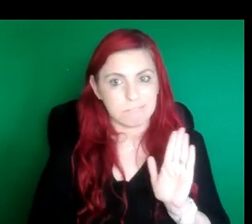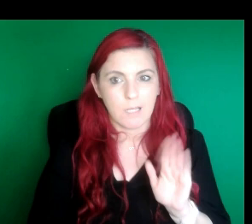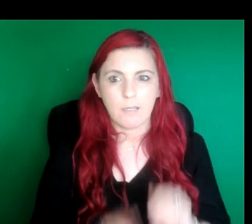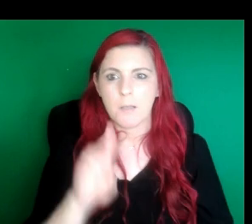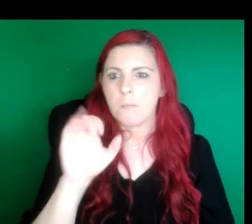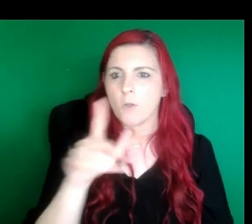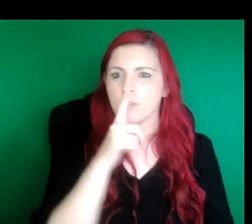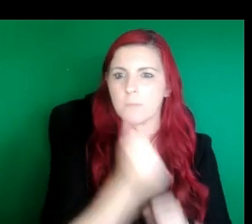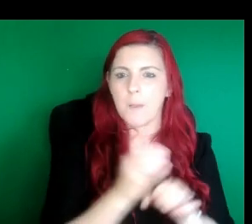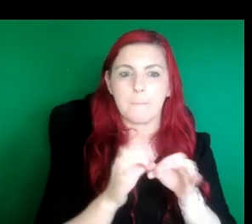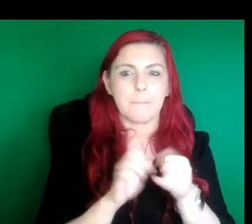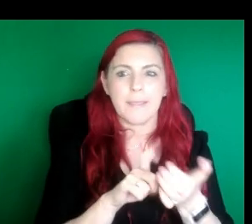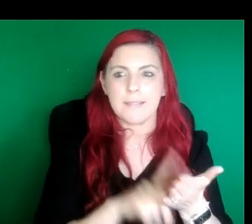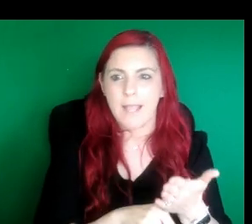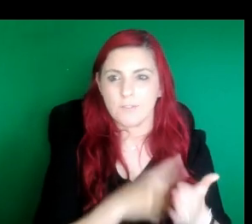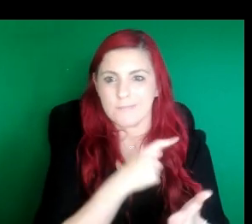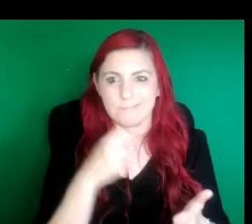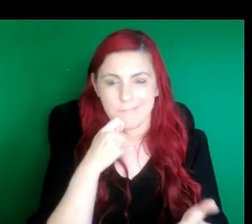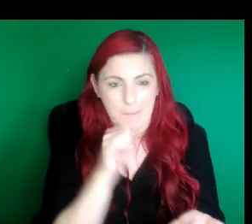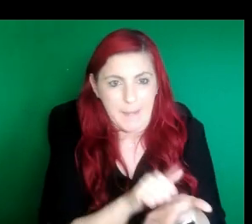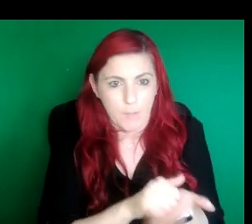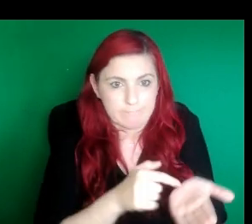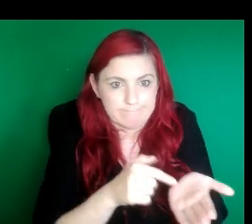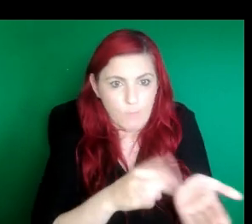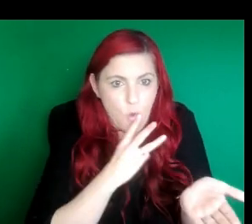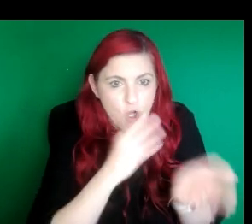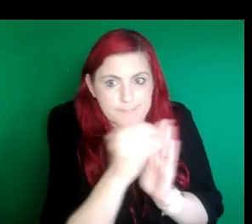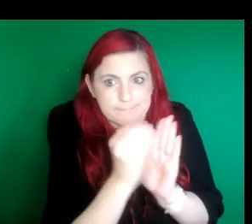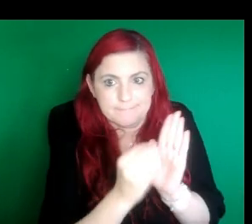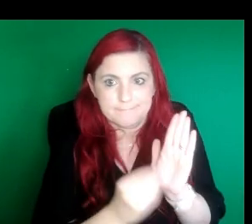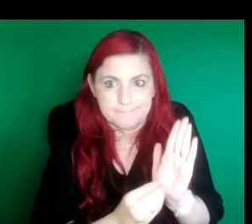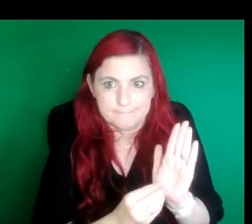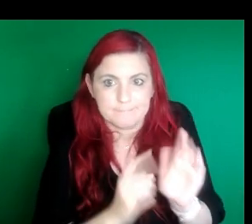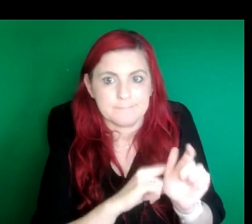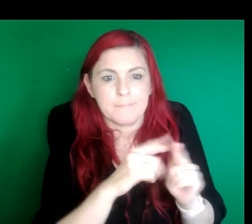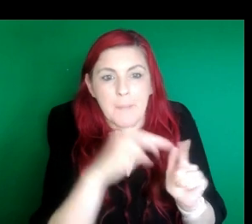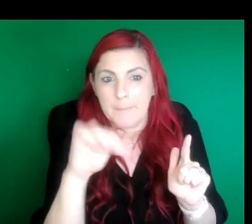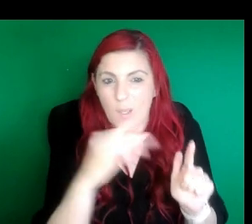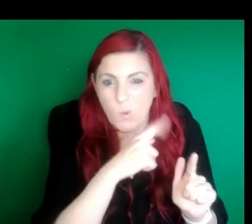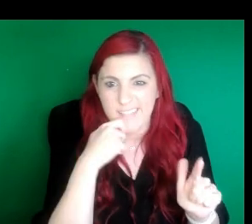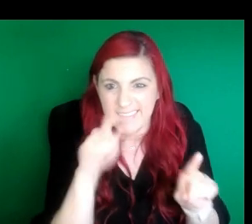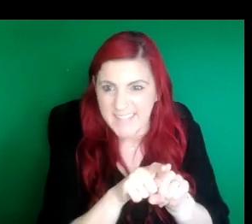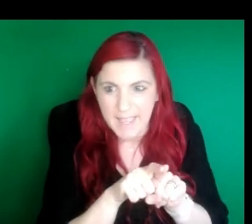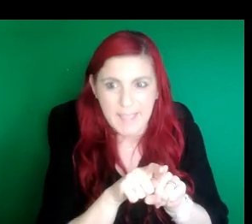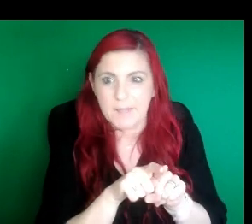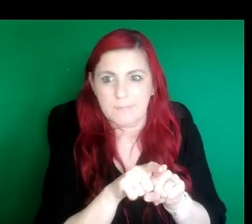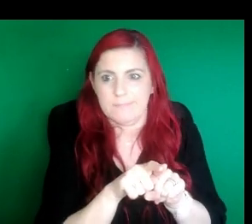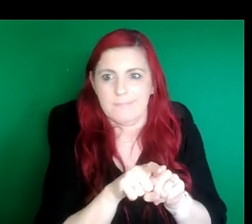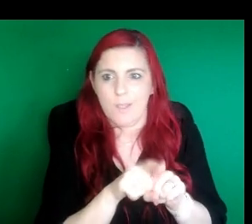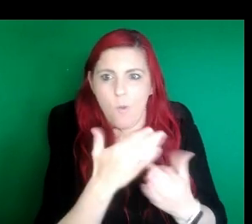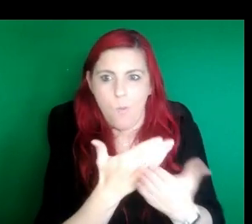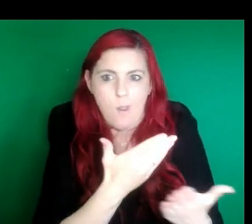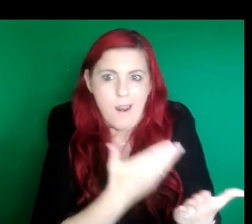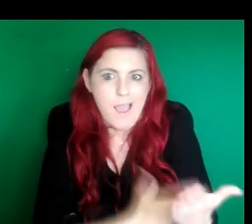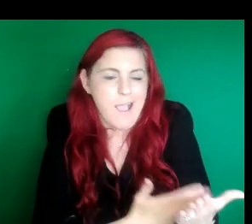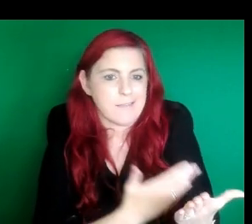So Paul talked about, you know, it looked like it was just a piece of paper with words on it. Miko said kind of the same thing. Sign language laws are like pretty words